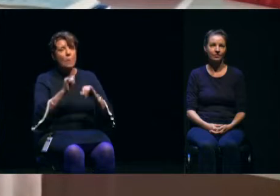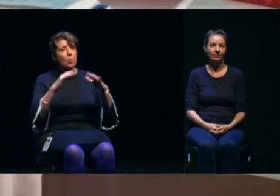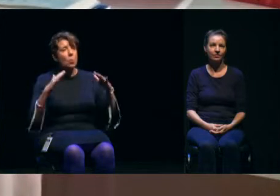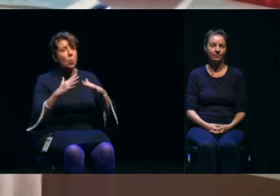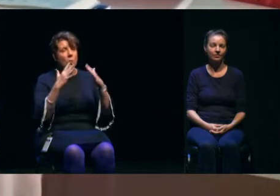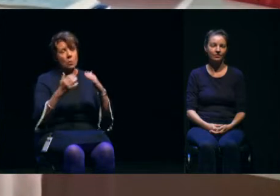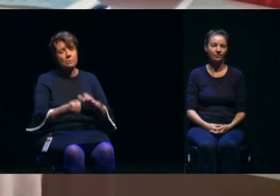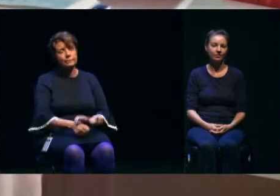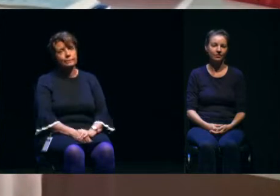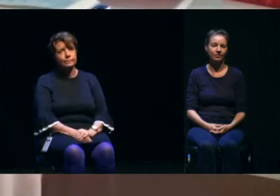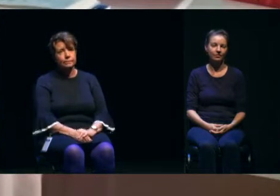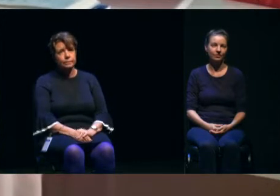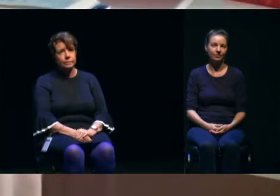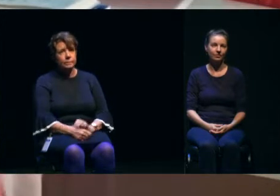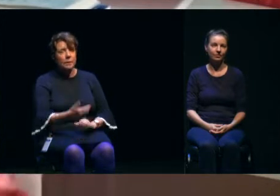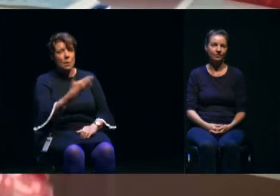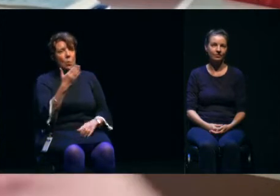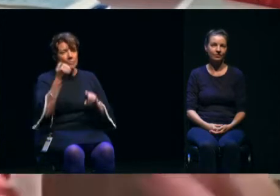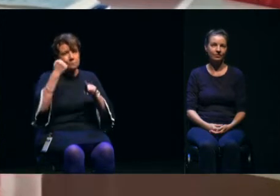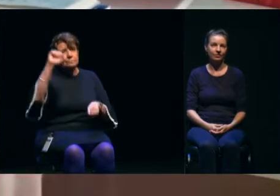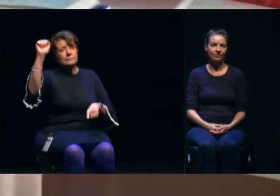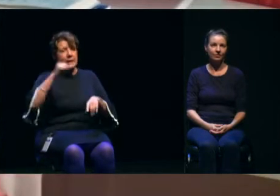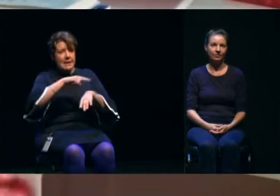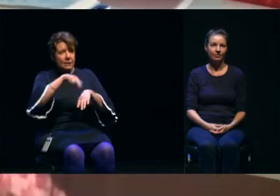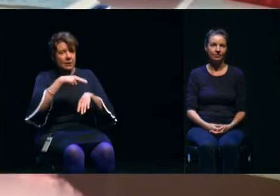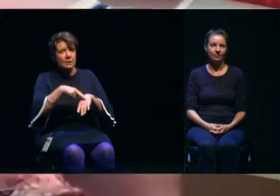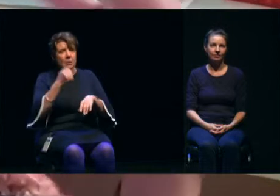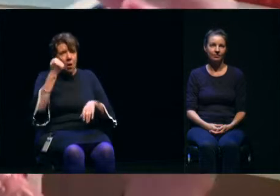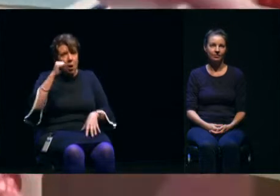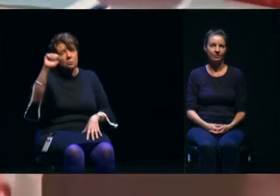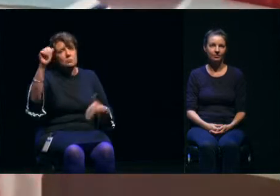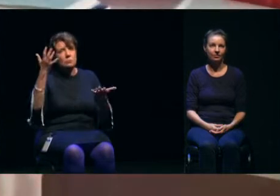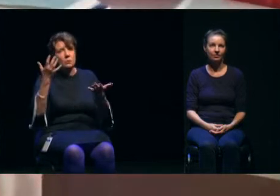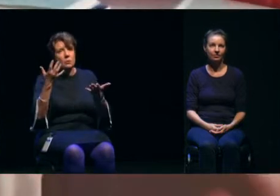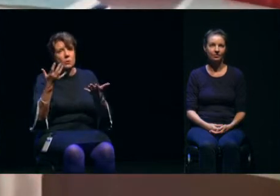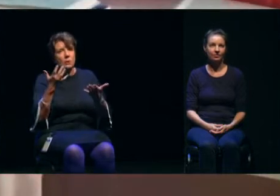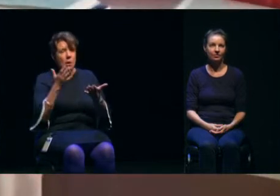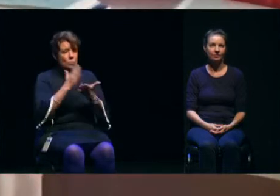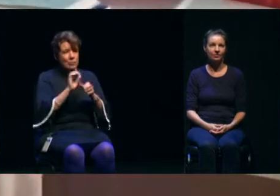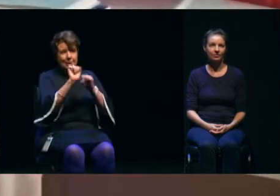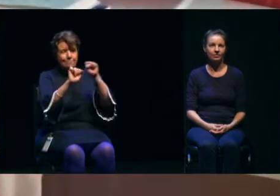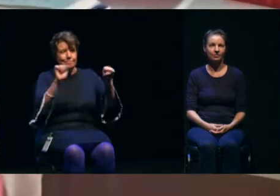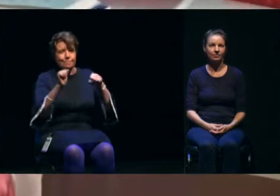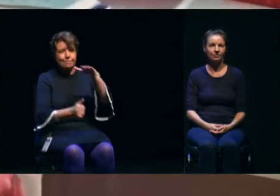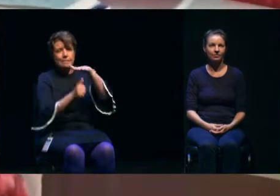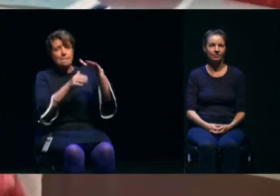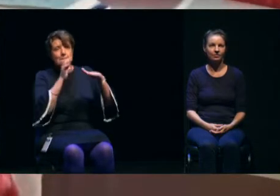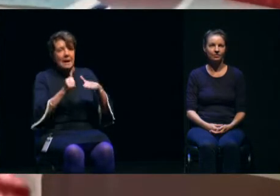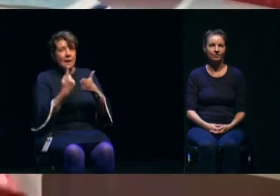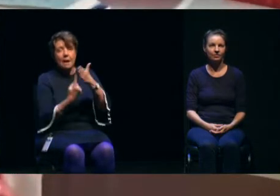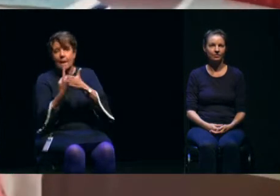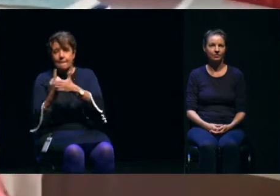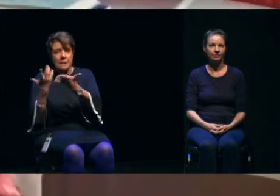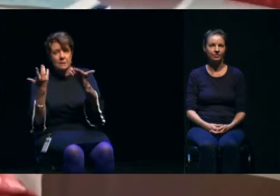war in which ultra-nationalism and ultra-populism and ultra-machismo had happened. And they